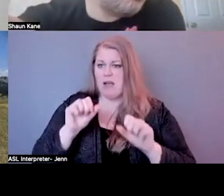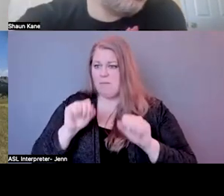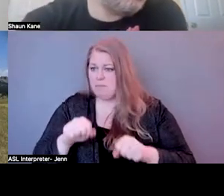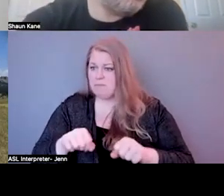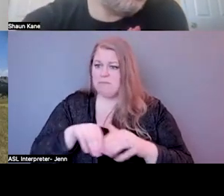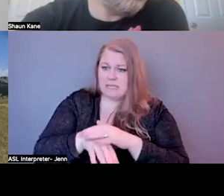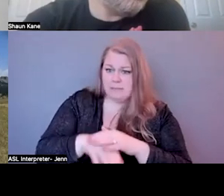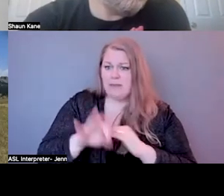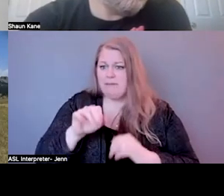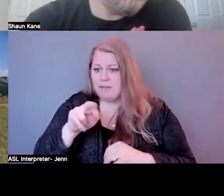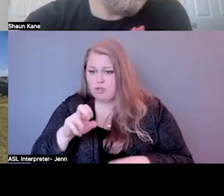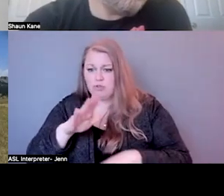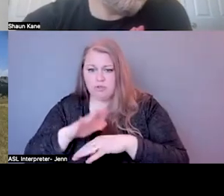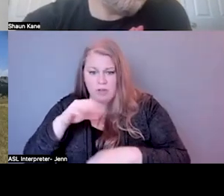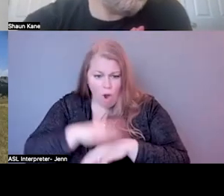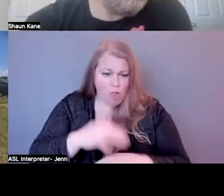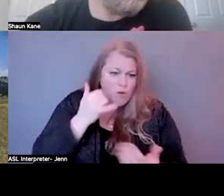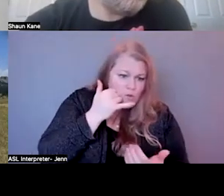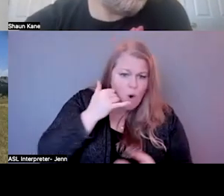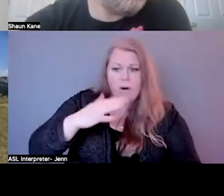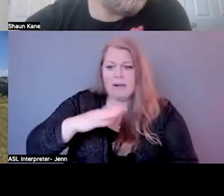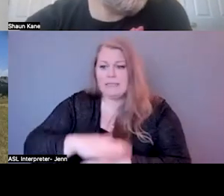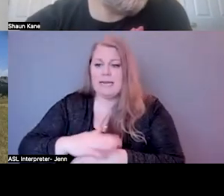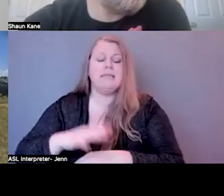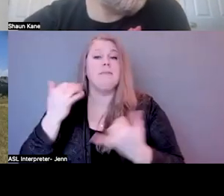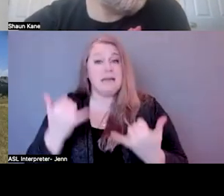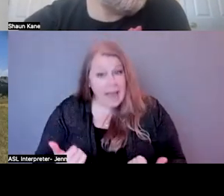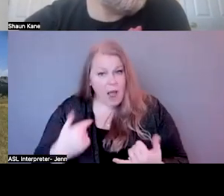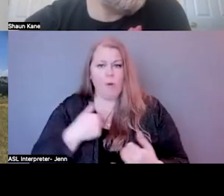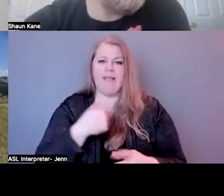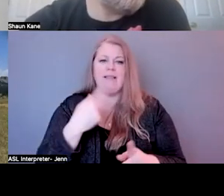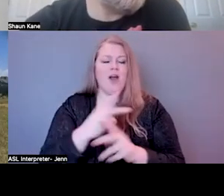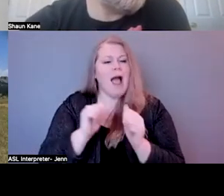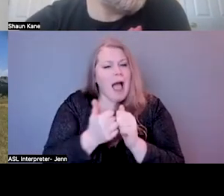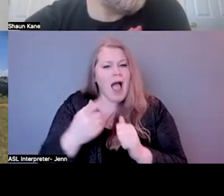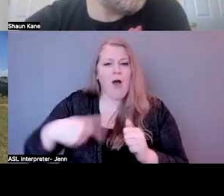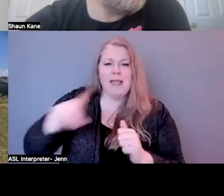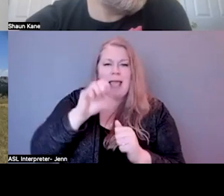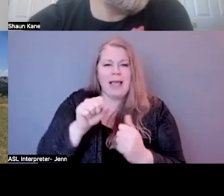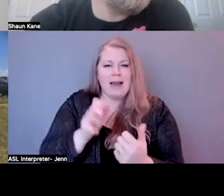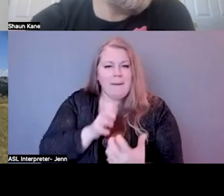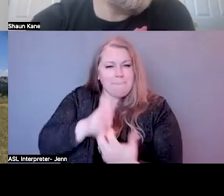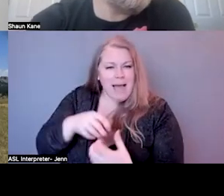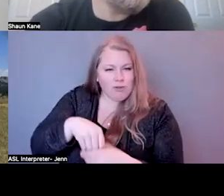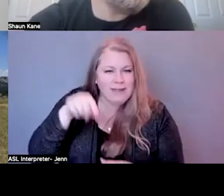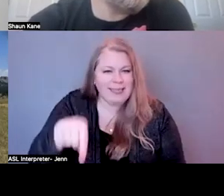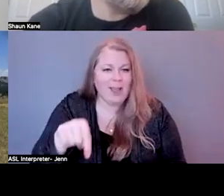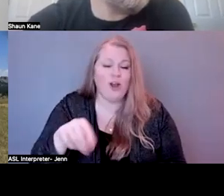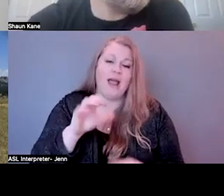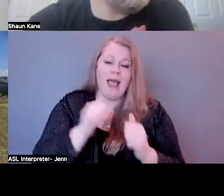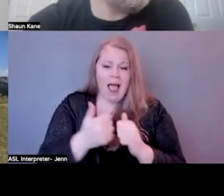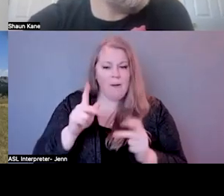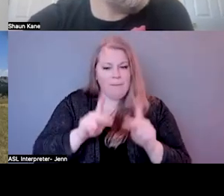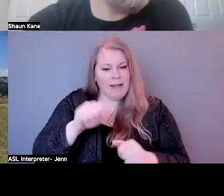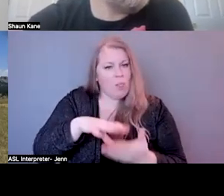everyone's pockets and on their desks. And now we have to figure out, of all those features, how do we help people kind of match into them? And how do we help people learn how to use